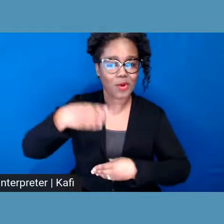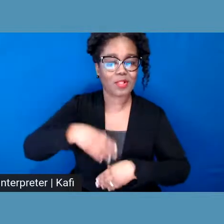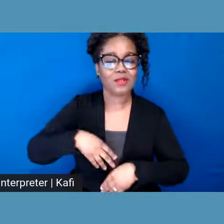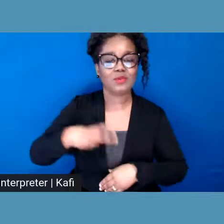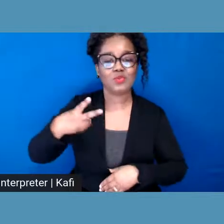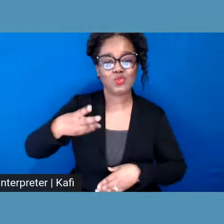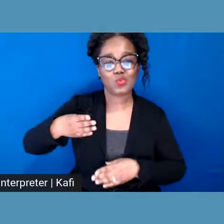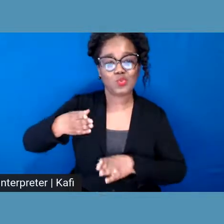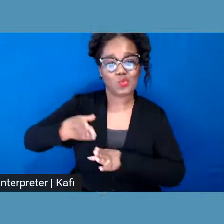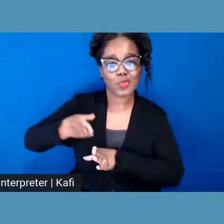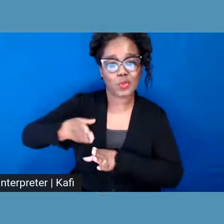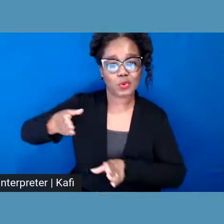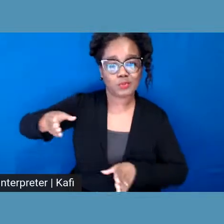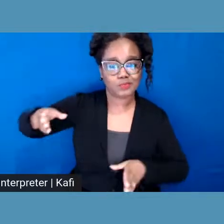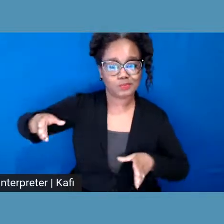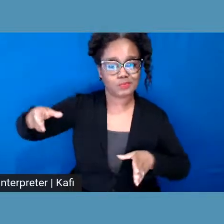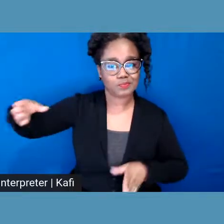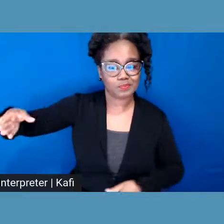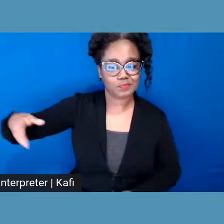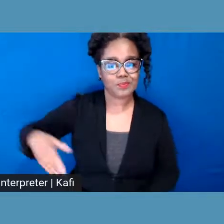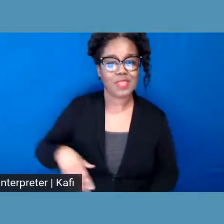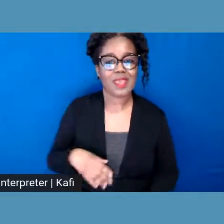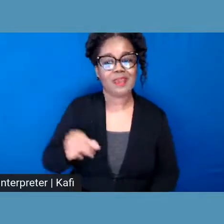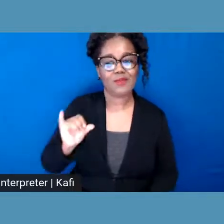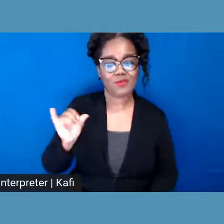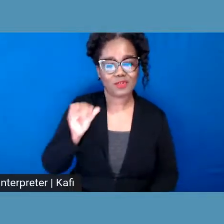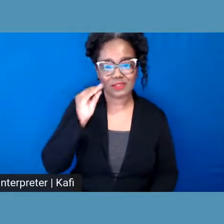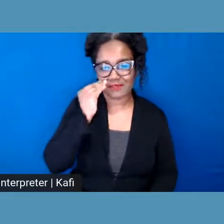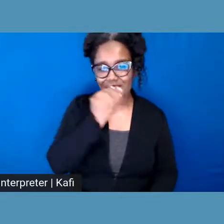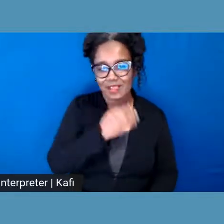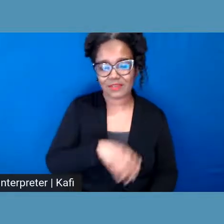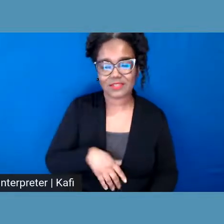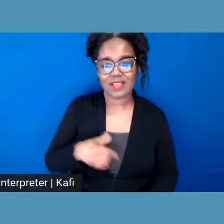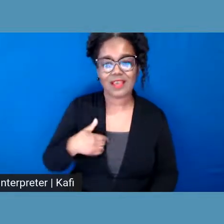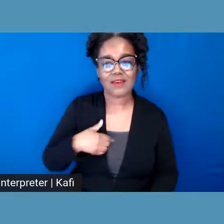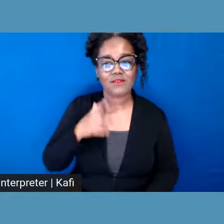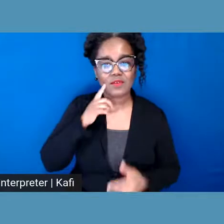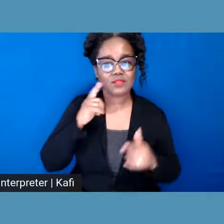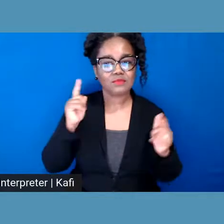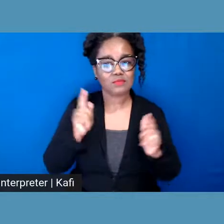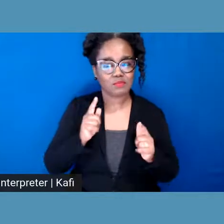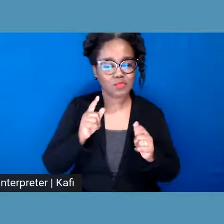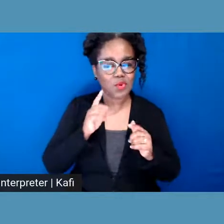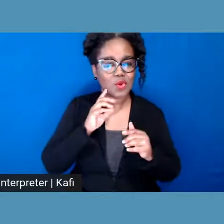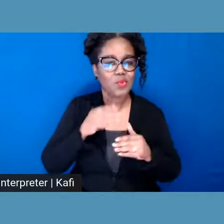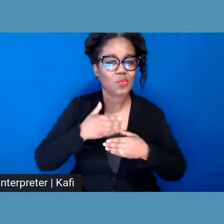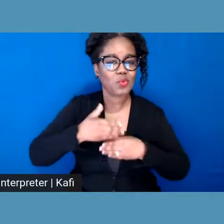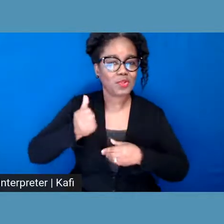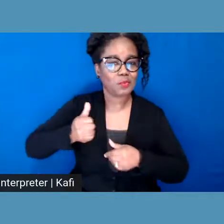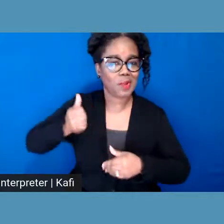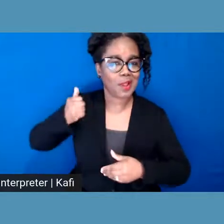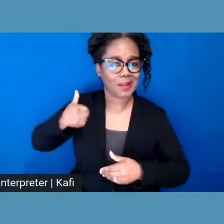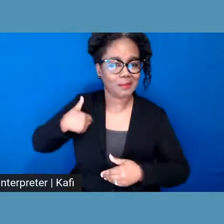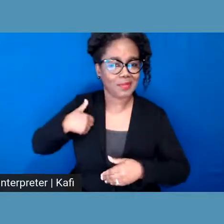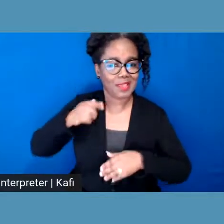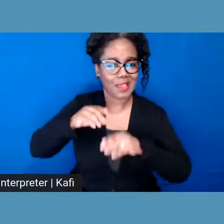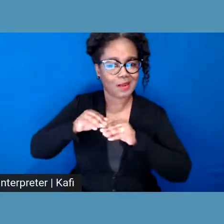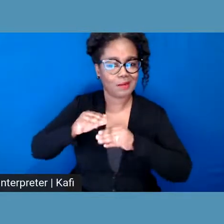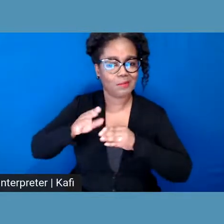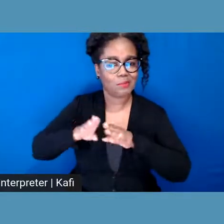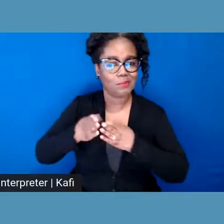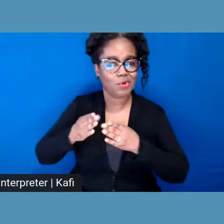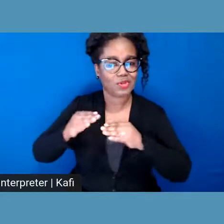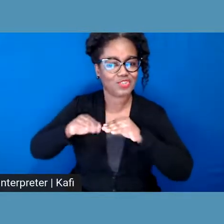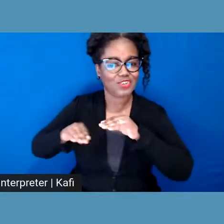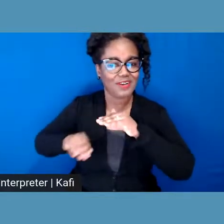A small bookcase also sits behind me, which houses museum-related texts and various knickknacks that change throughout the year.